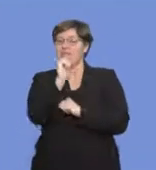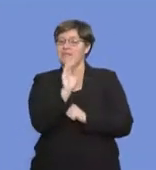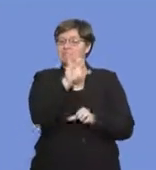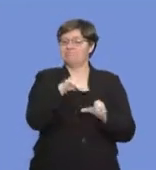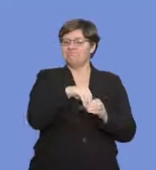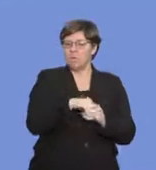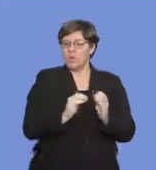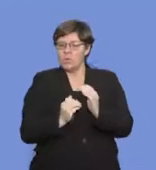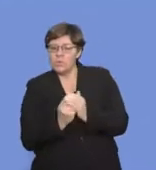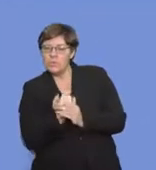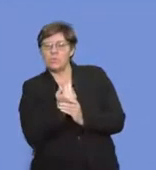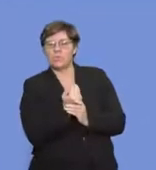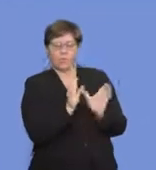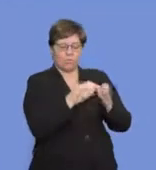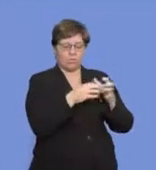new species forming.